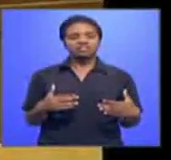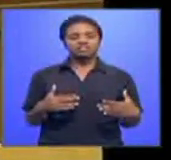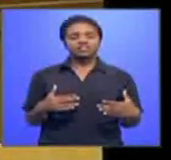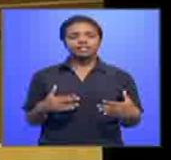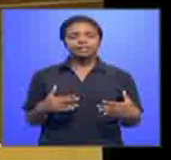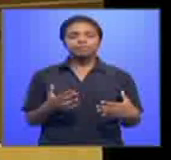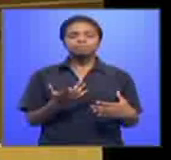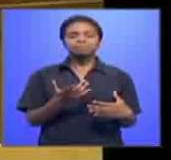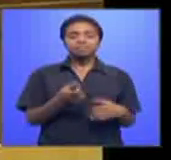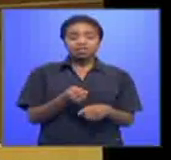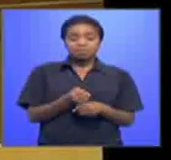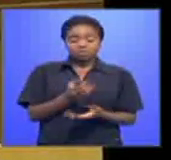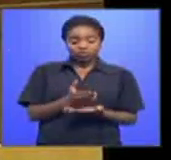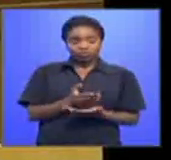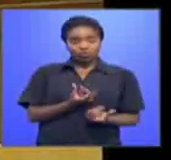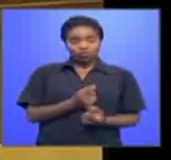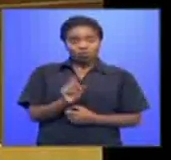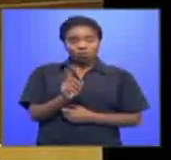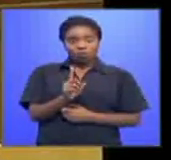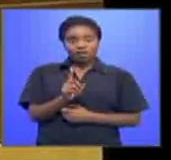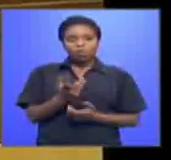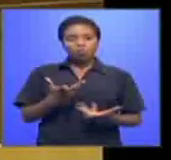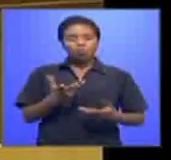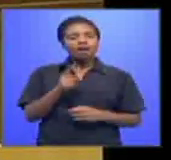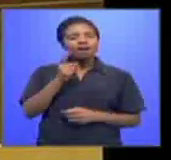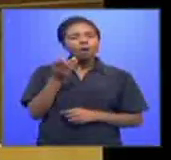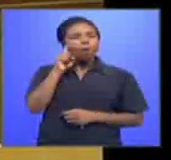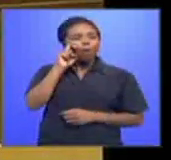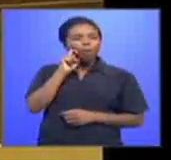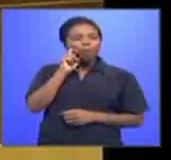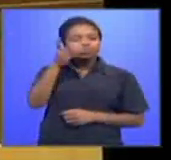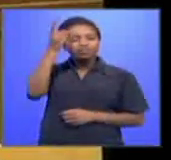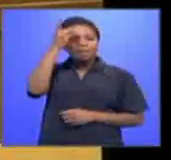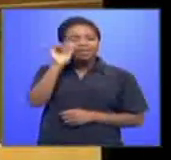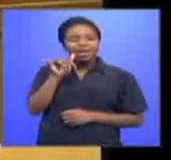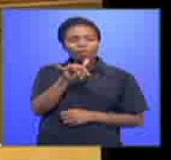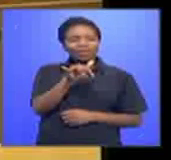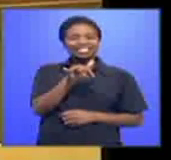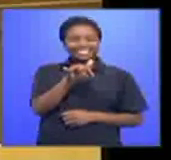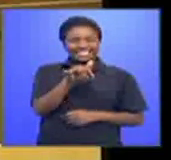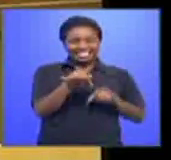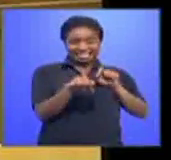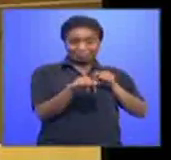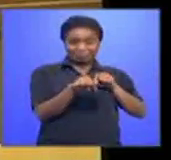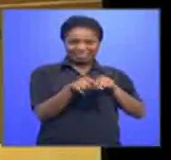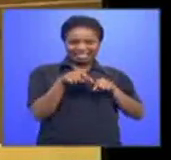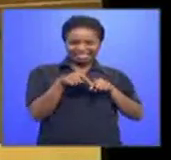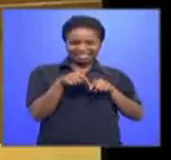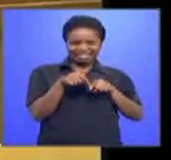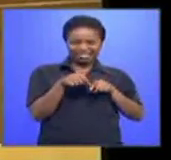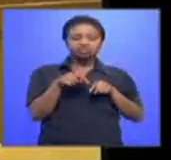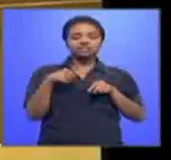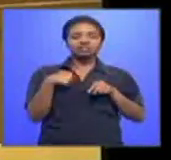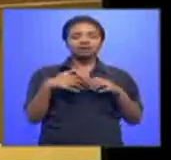the Pier 2 in the Durban port. And thirdly, land has